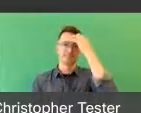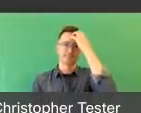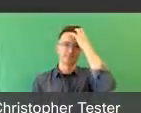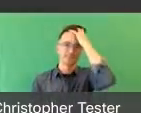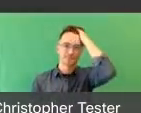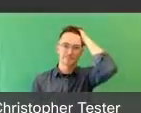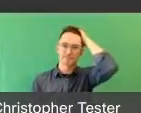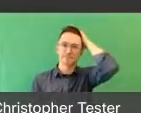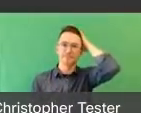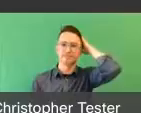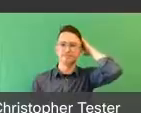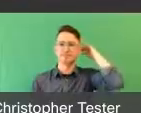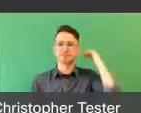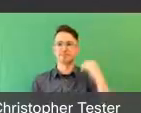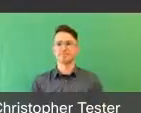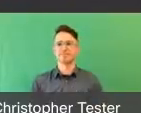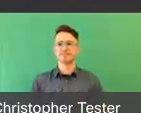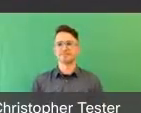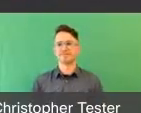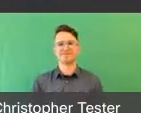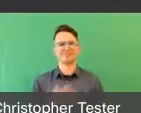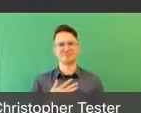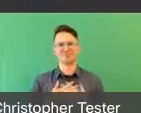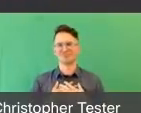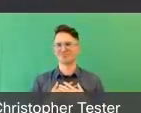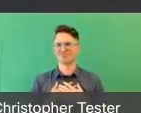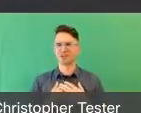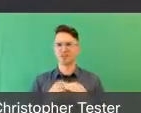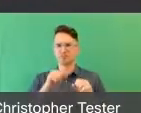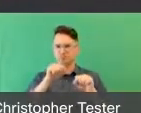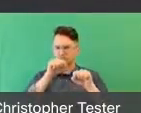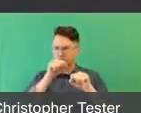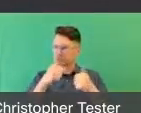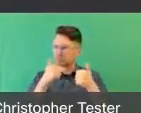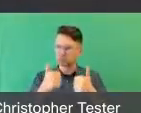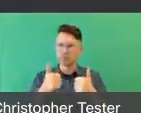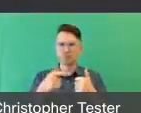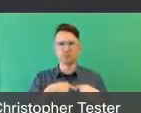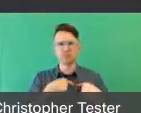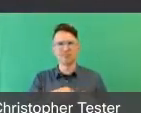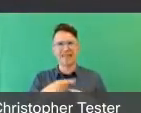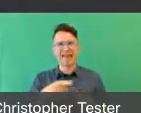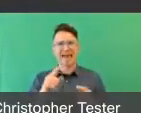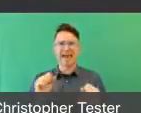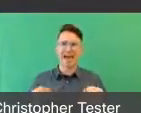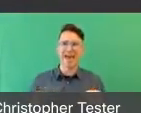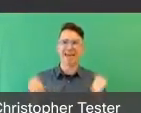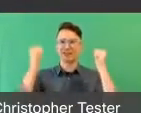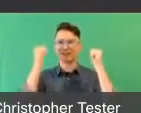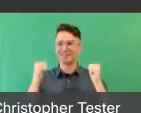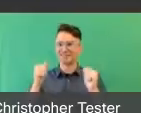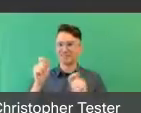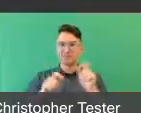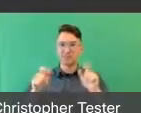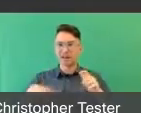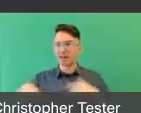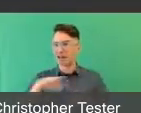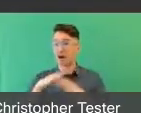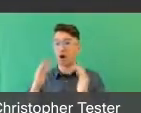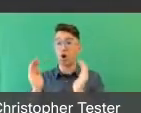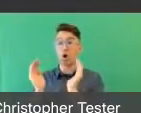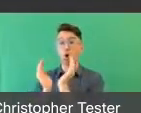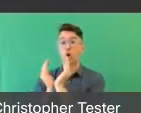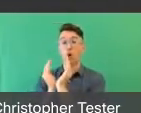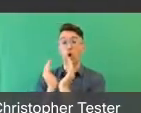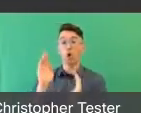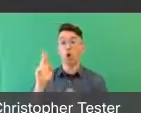I just love the energy that this video captures, and I'm so grateful that we have UNICEF's Executive Director, Henrietta, for today